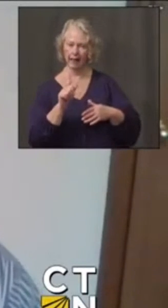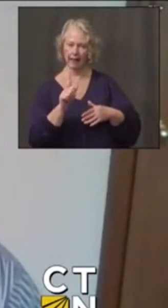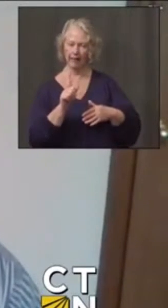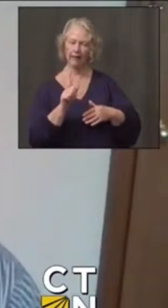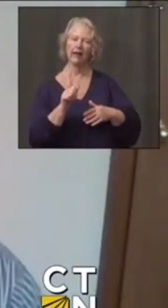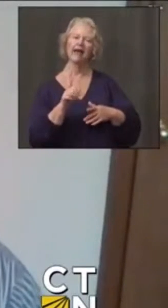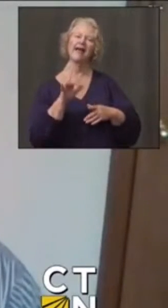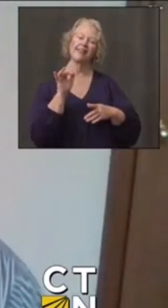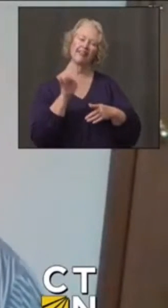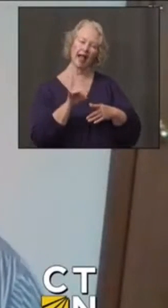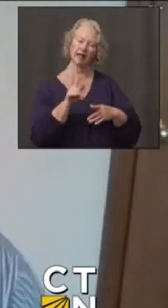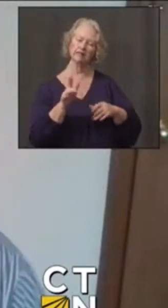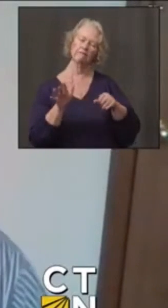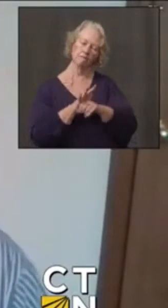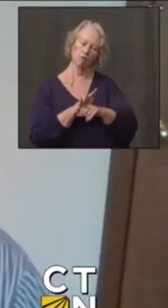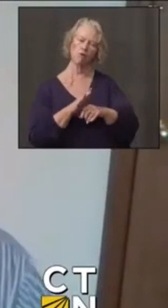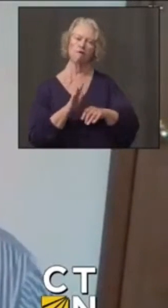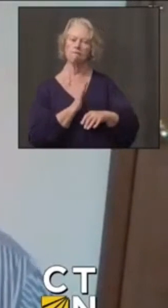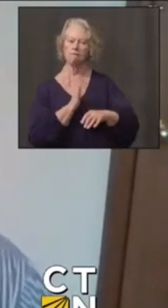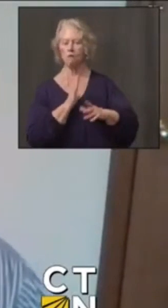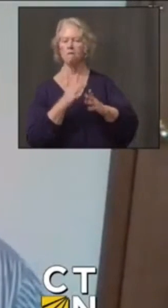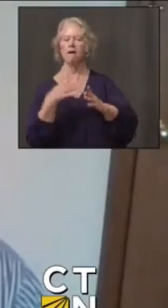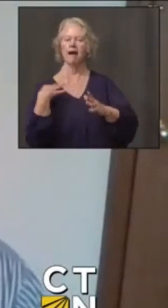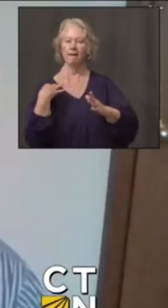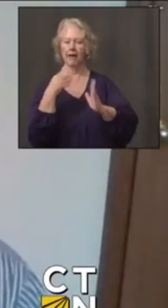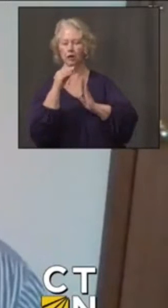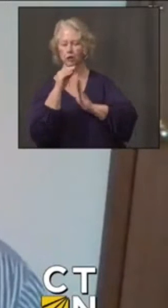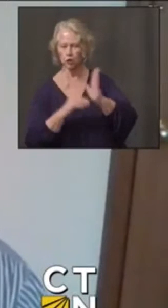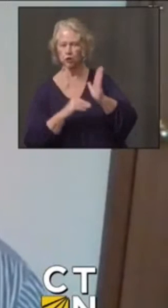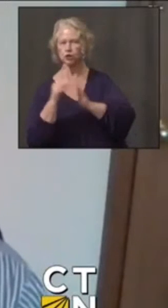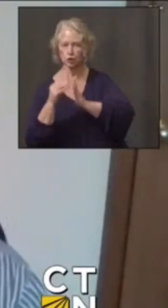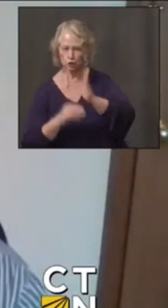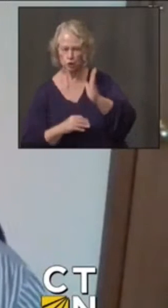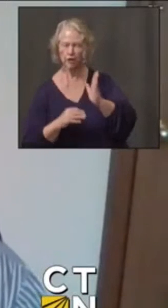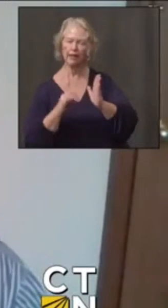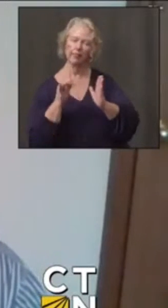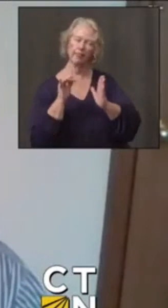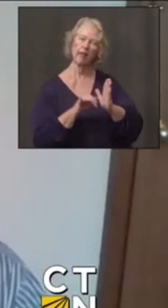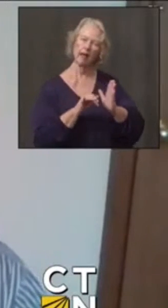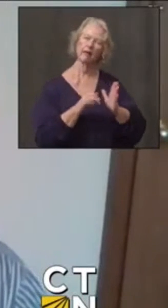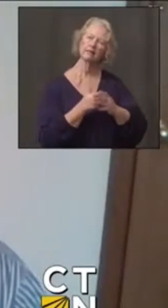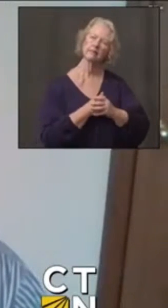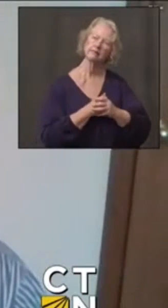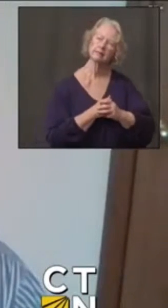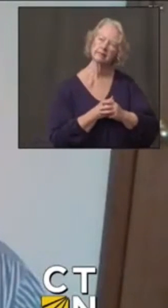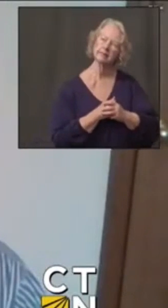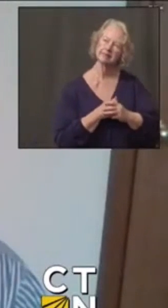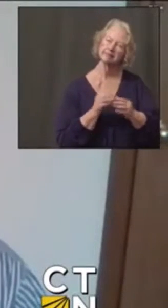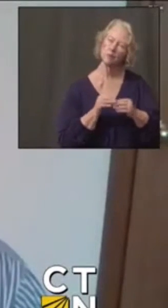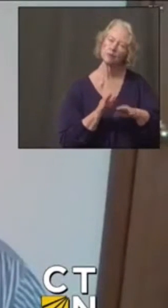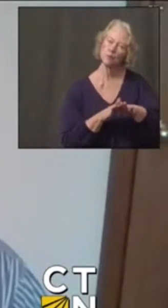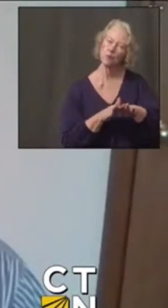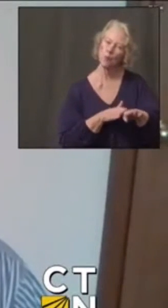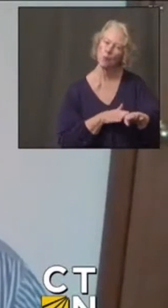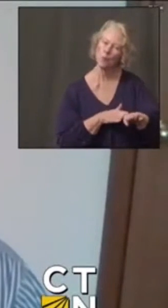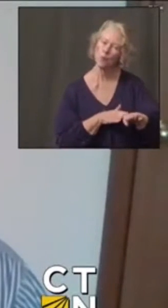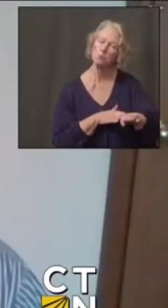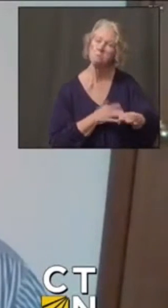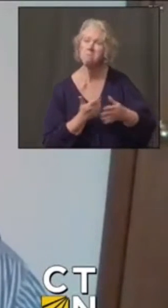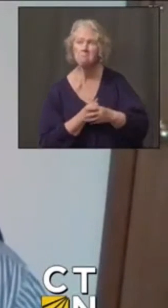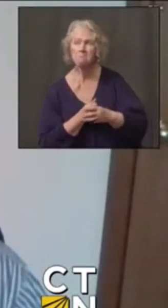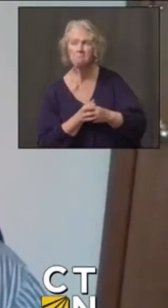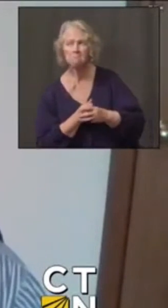formal type of application, and that would proceed perhaps a little slower timeline, but we've seen